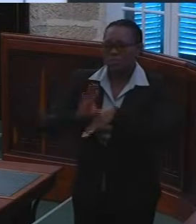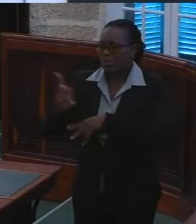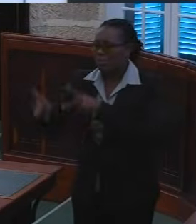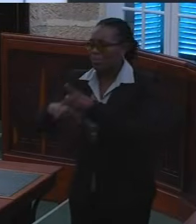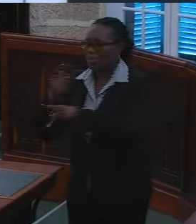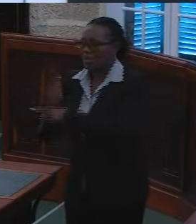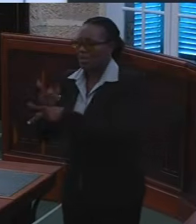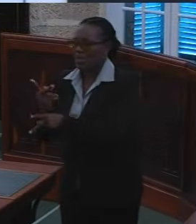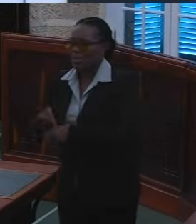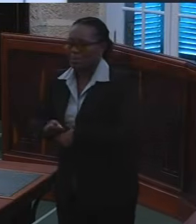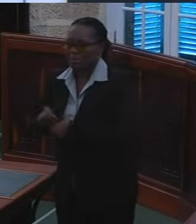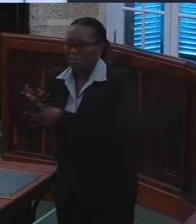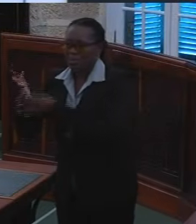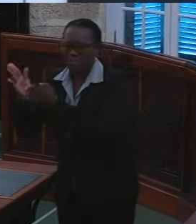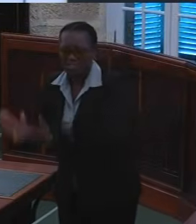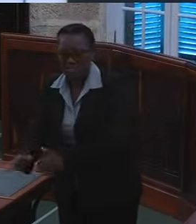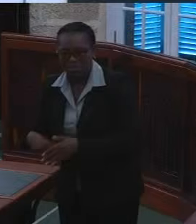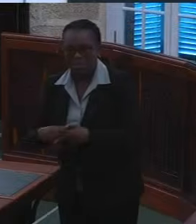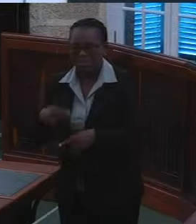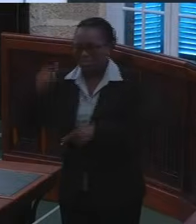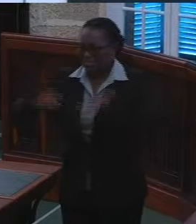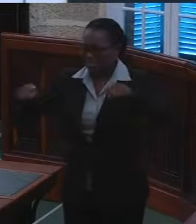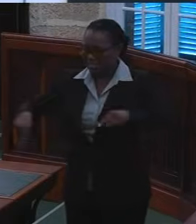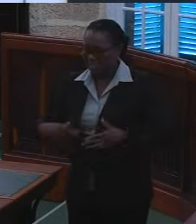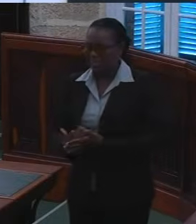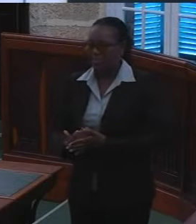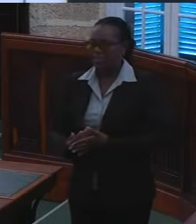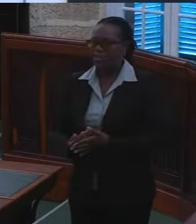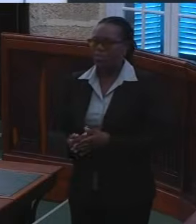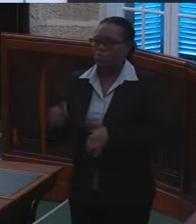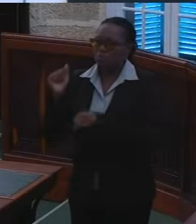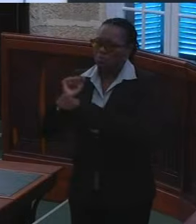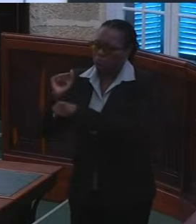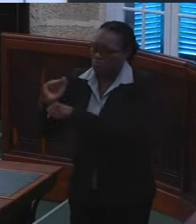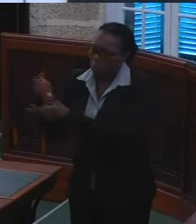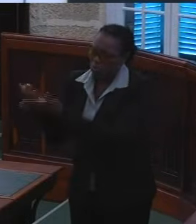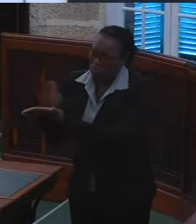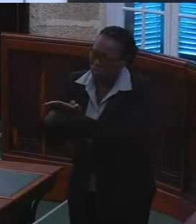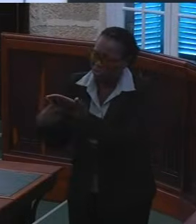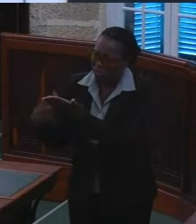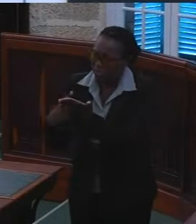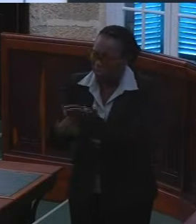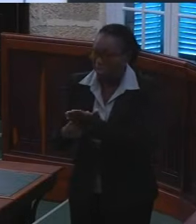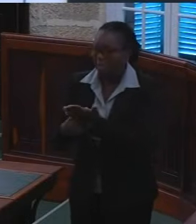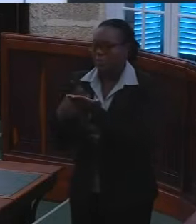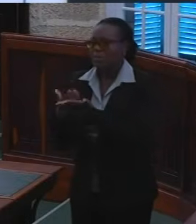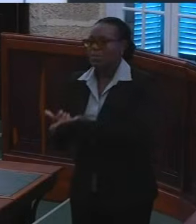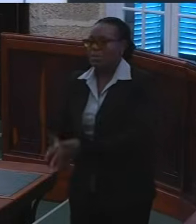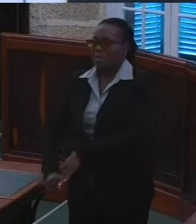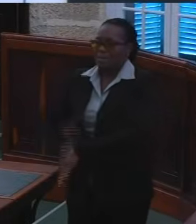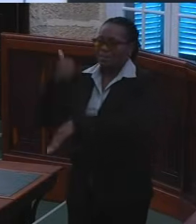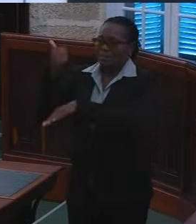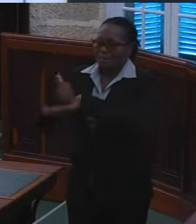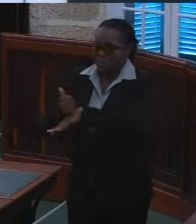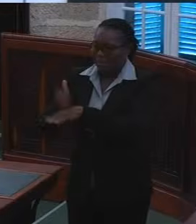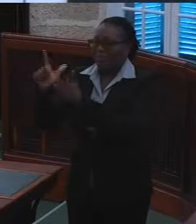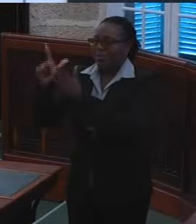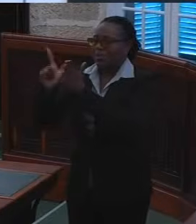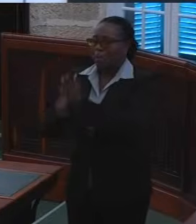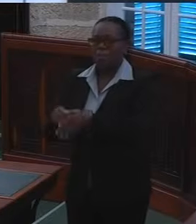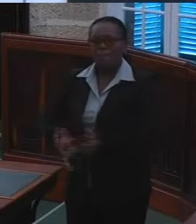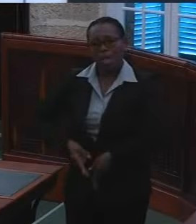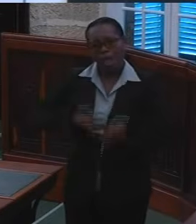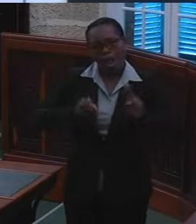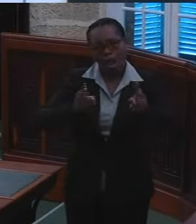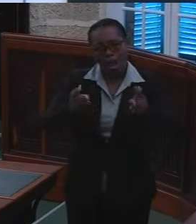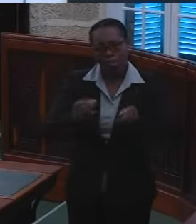built this legislation from the ground up, sir. People were asking for us to rush it. People said, you need to